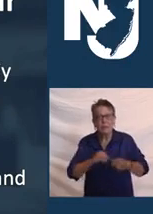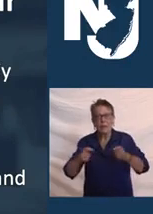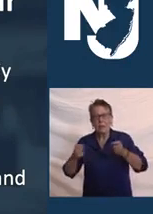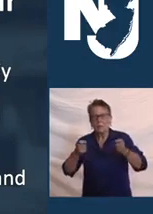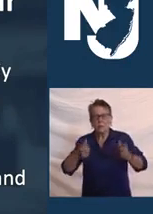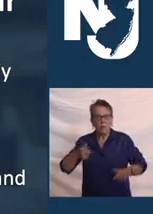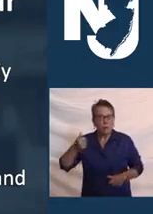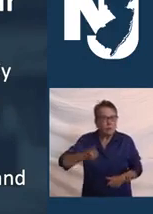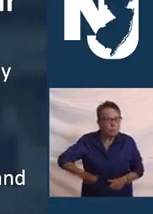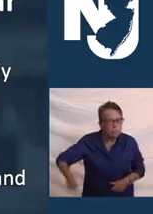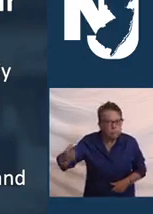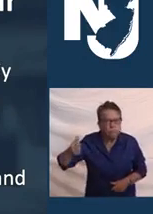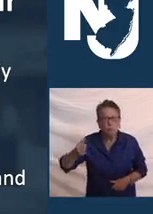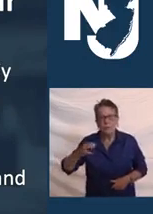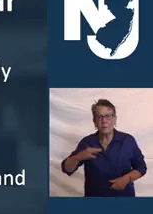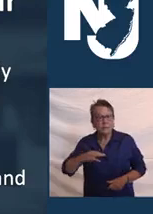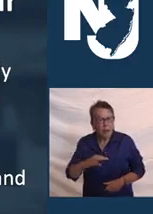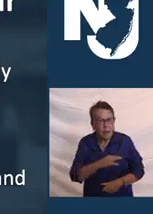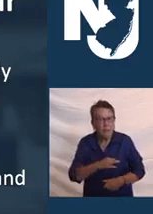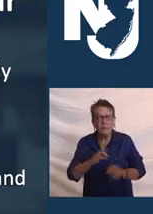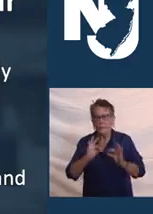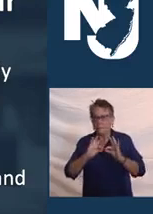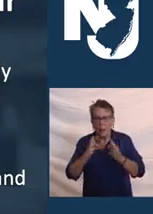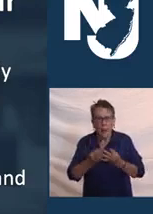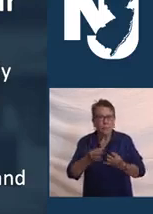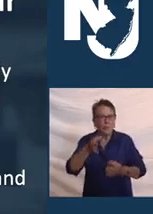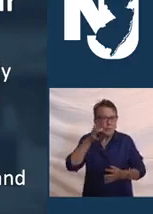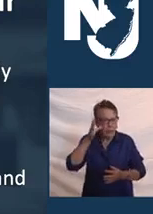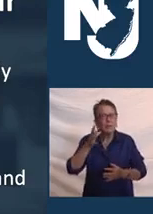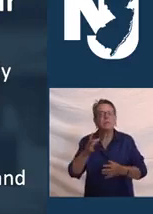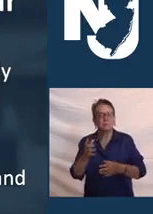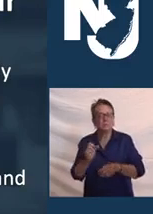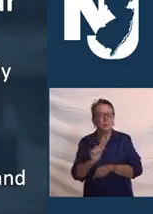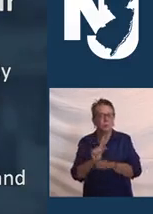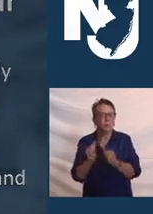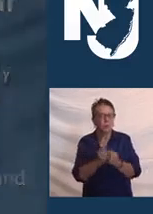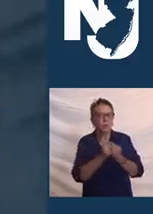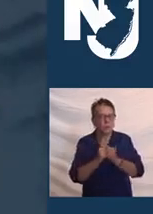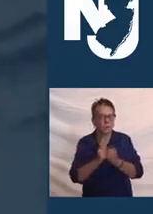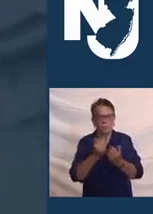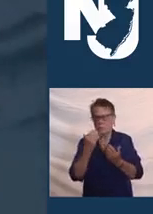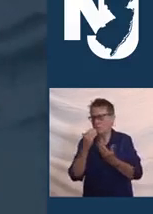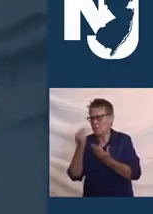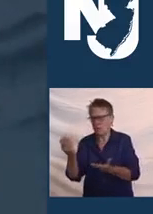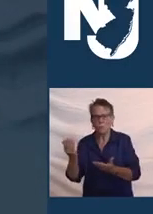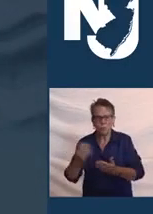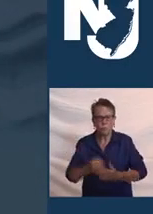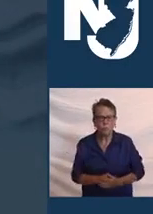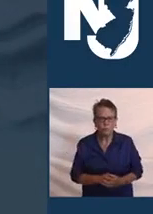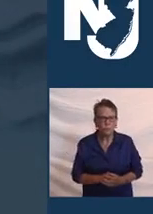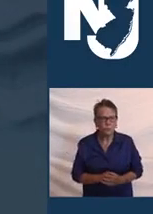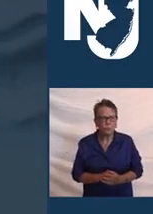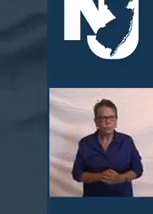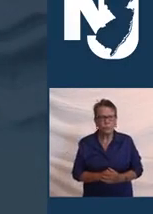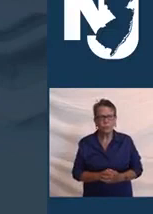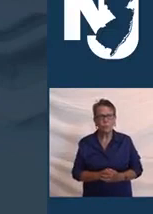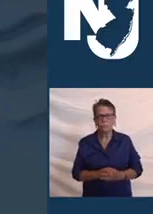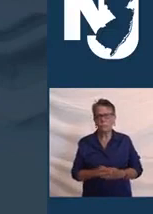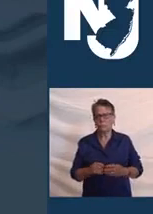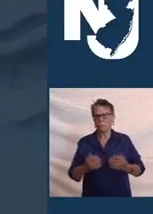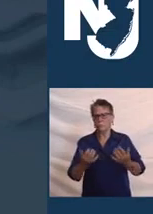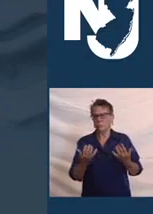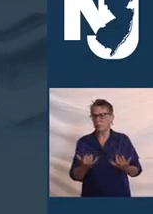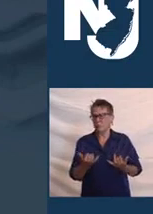same strong standards. Next up, this past Friday, the Federal Food and